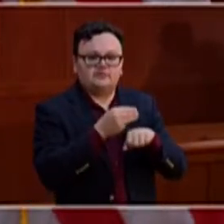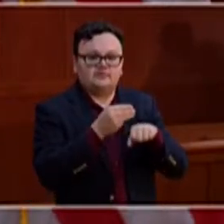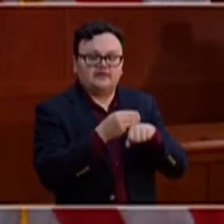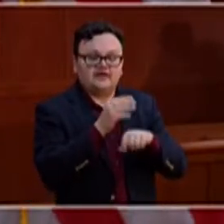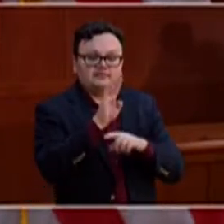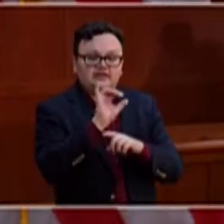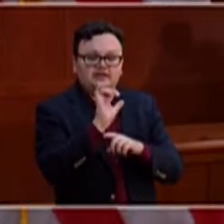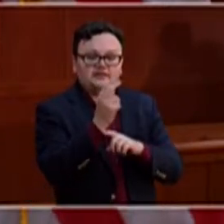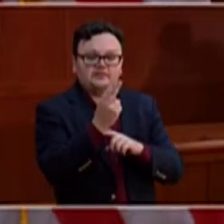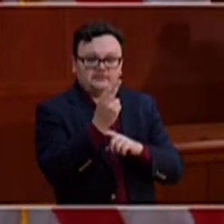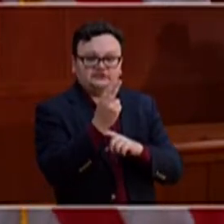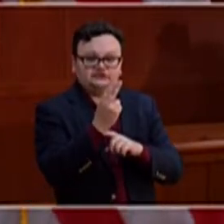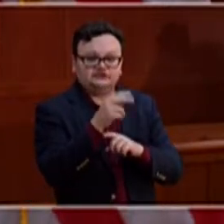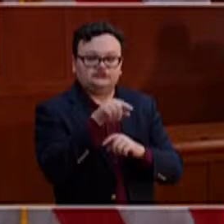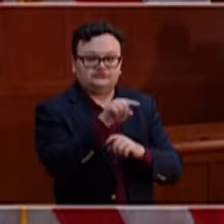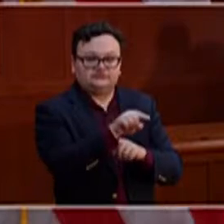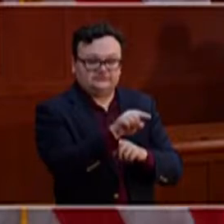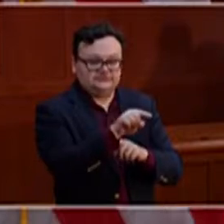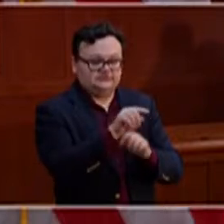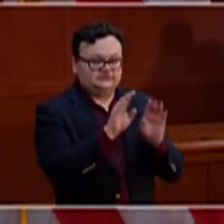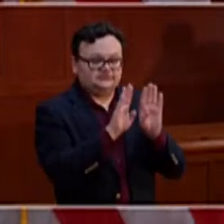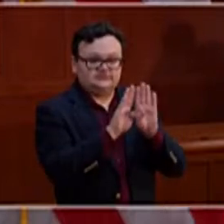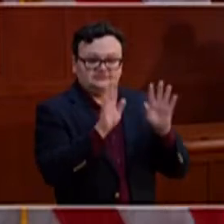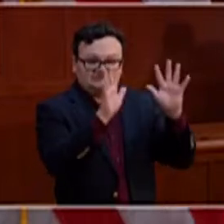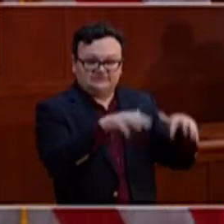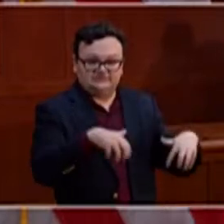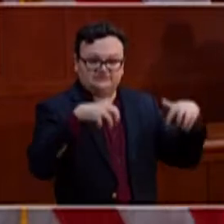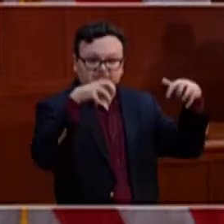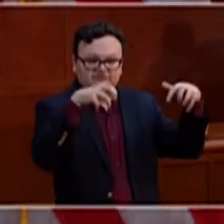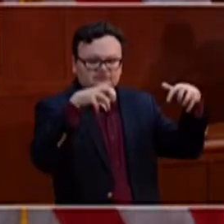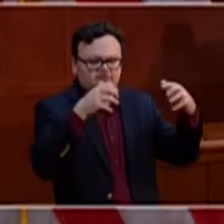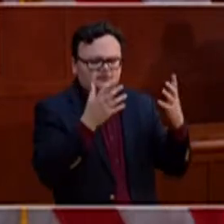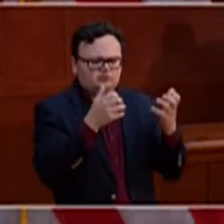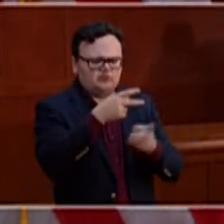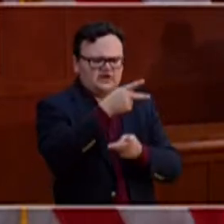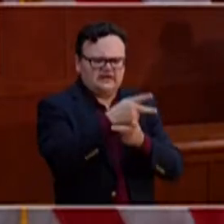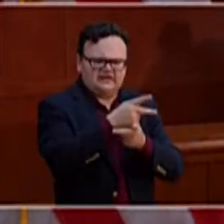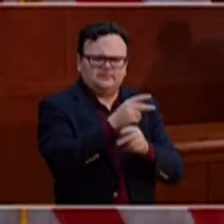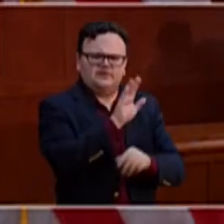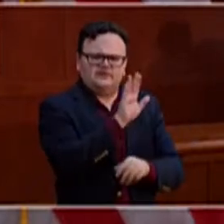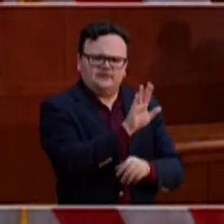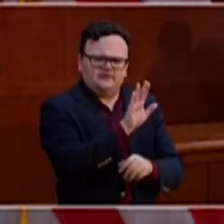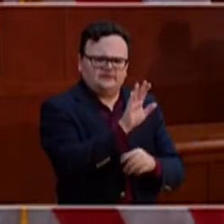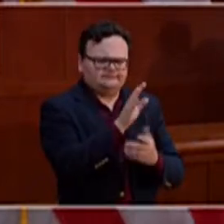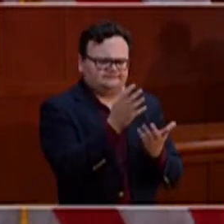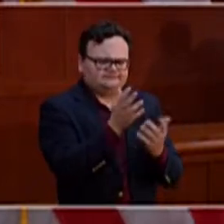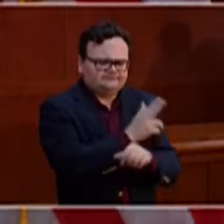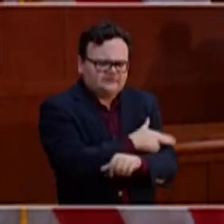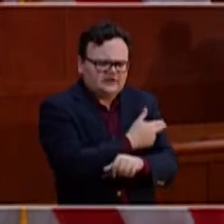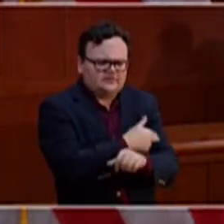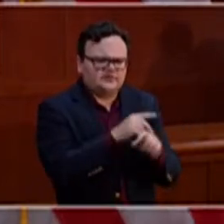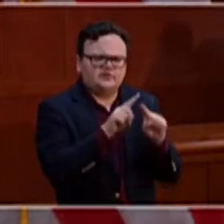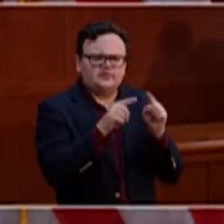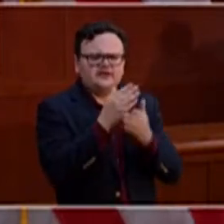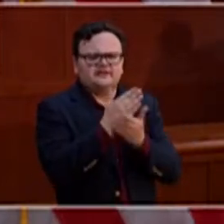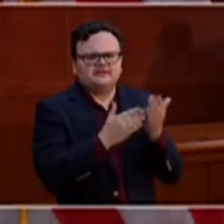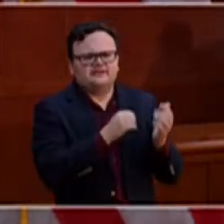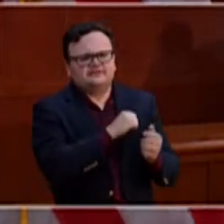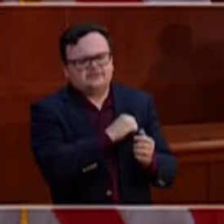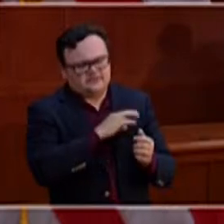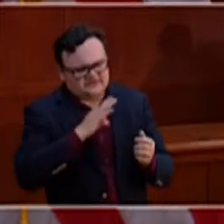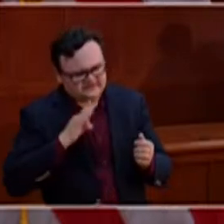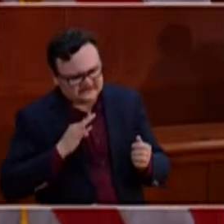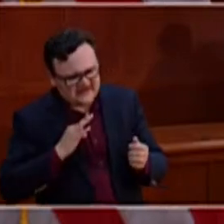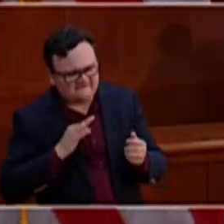want to do inside our hospitals, but you have a situation where the staff is fatigued. Some of the hospitals are more seasonal, and so they have